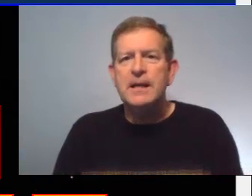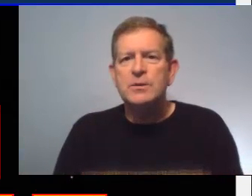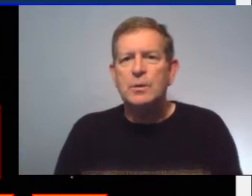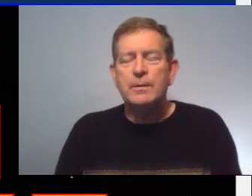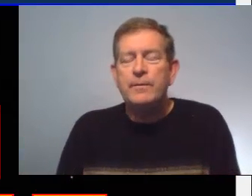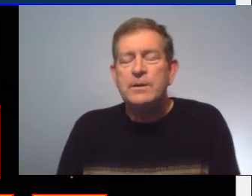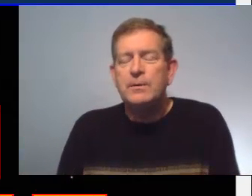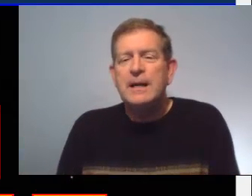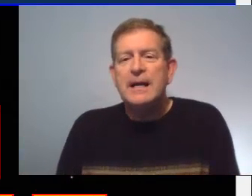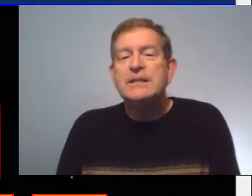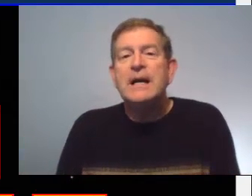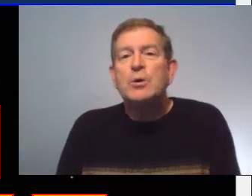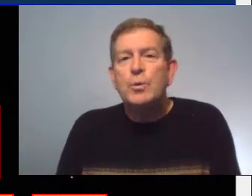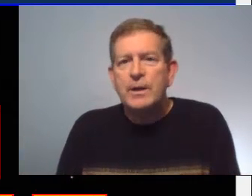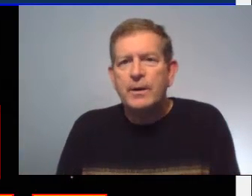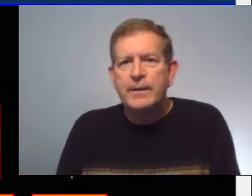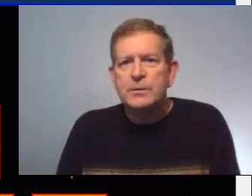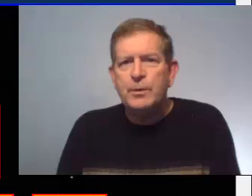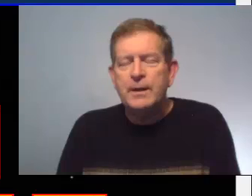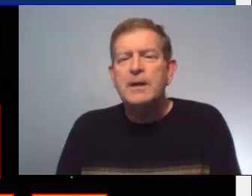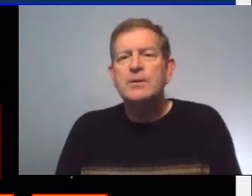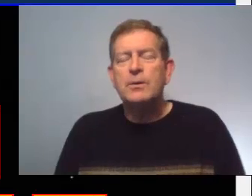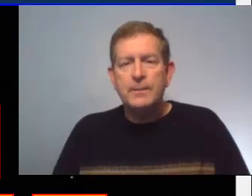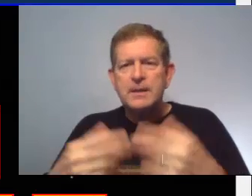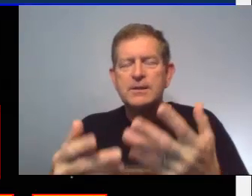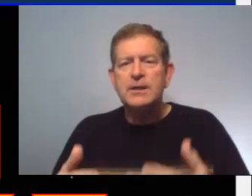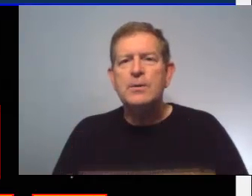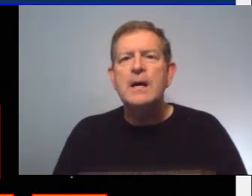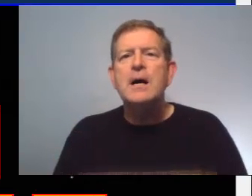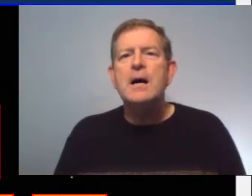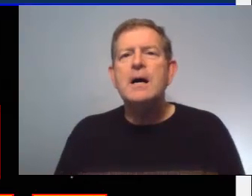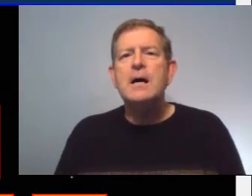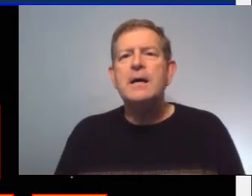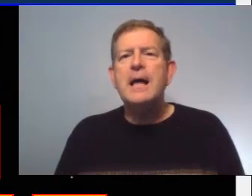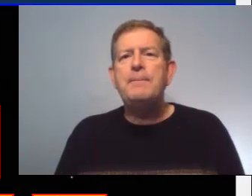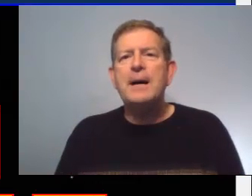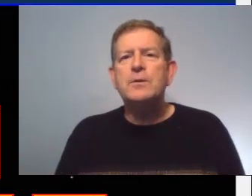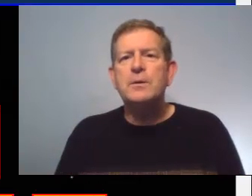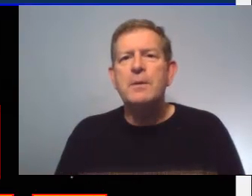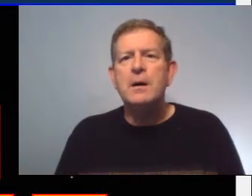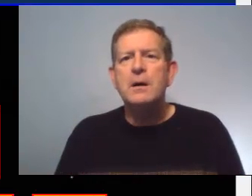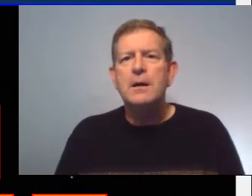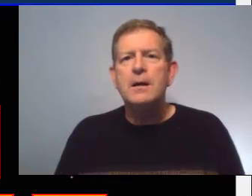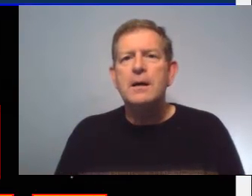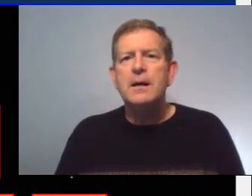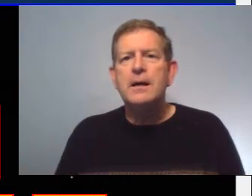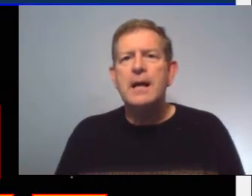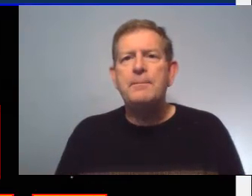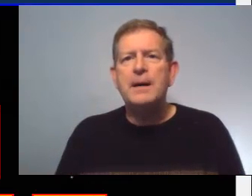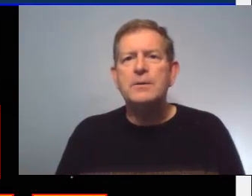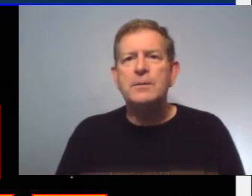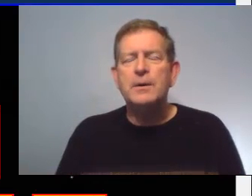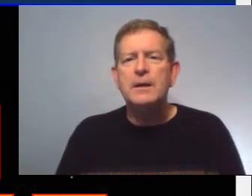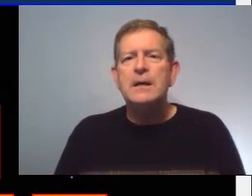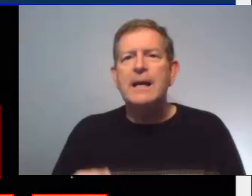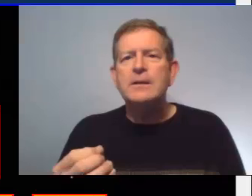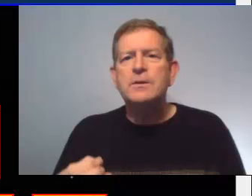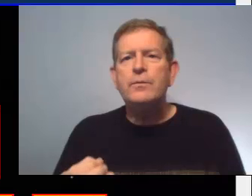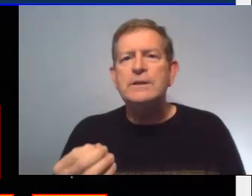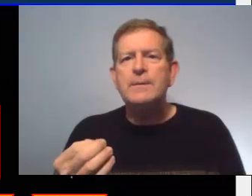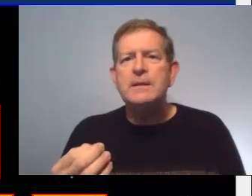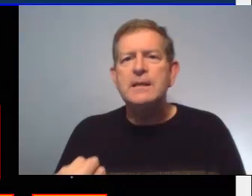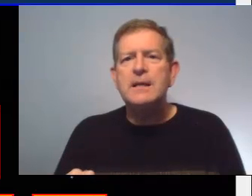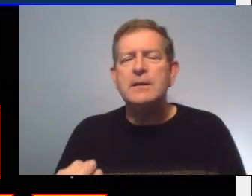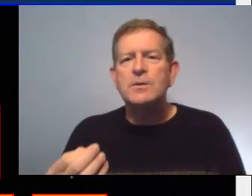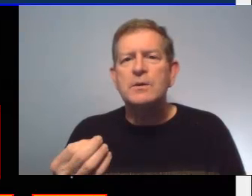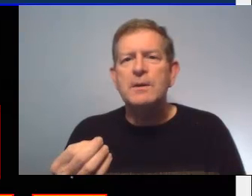some of these liaisons. But if you don't, it's not critical at this point. So let me continue. Un appartement. Un appartement. Est-ce